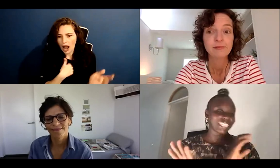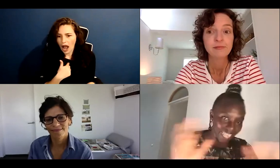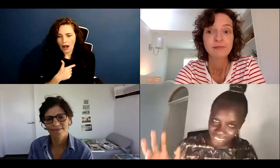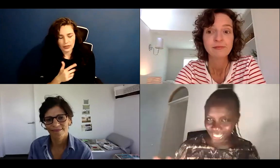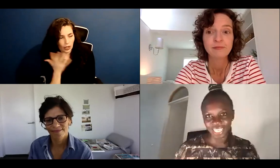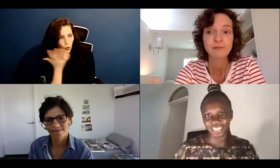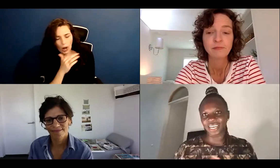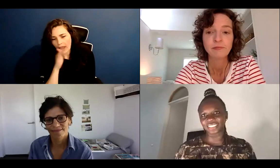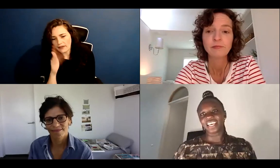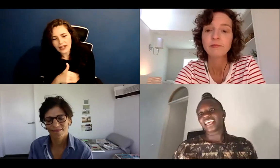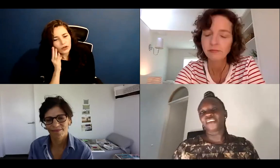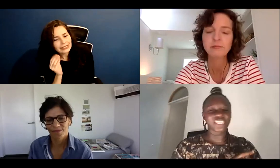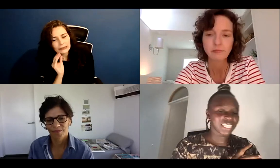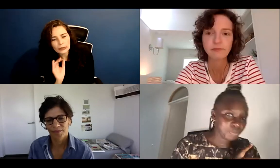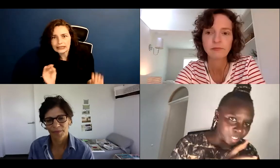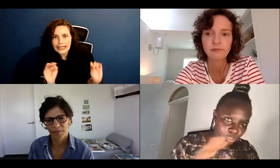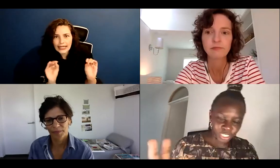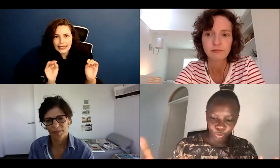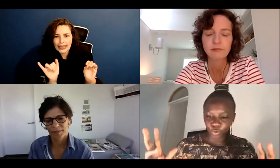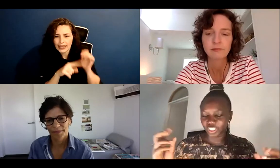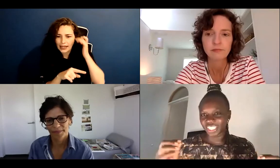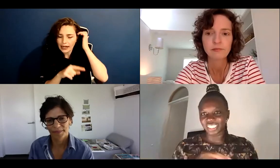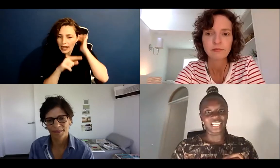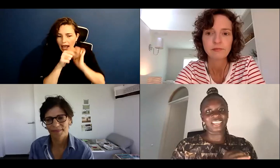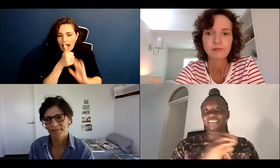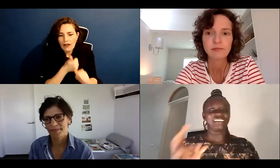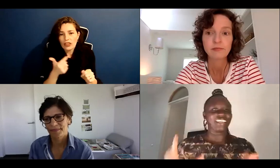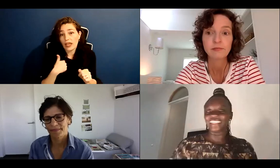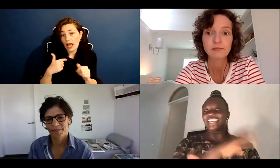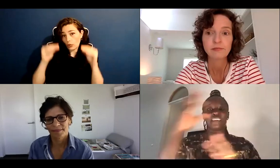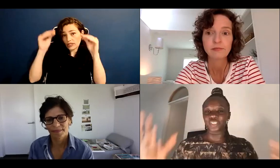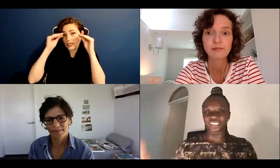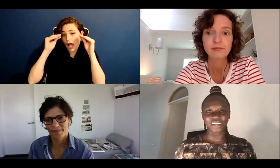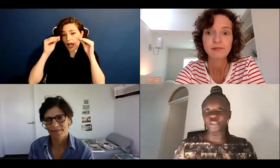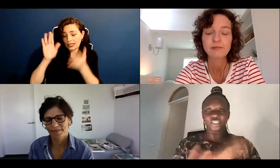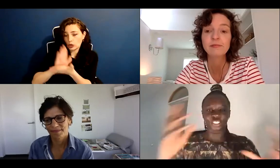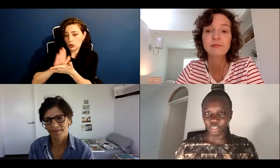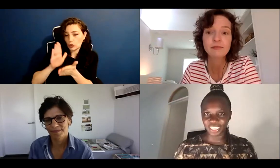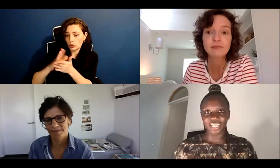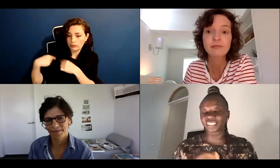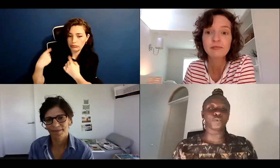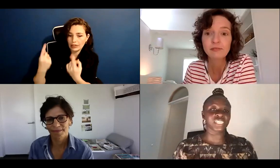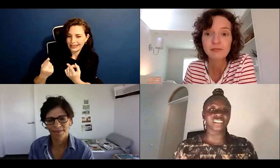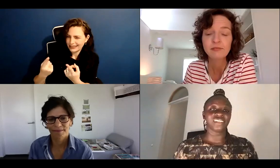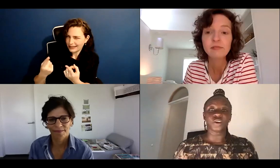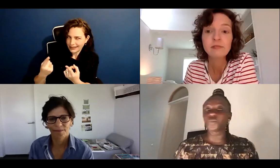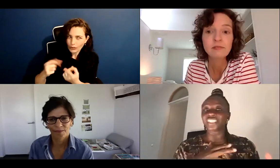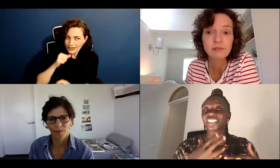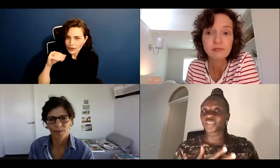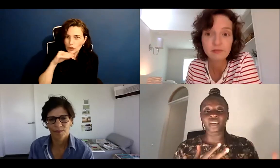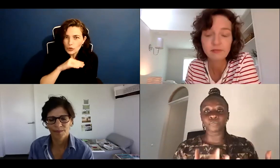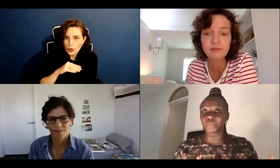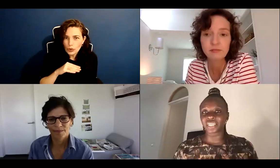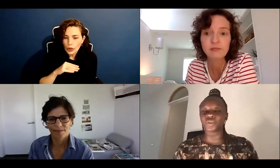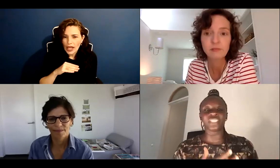never had anything like that. Everything that I'd been taught in school was just like it was not the truth. Like, and so it was like, we just